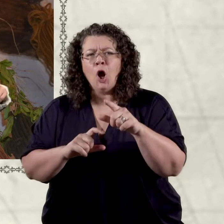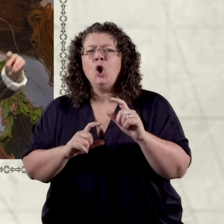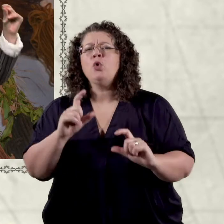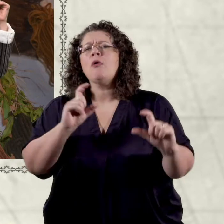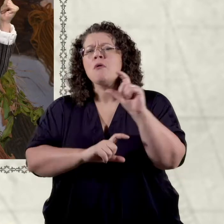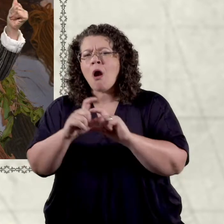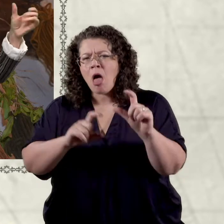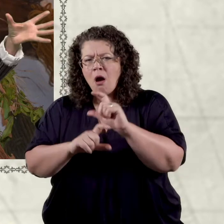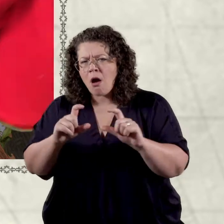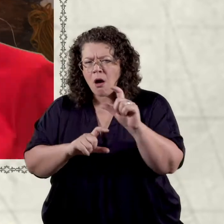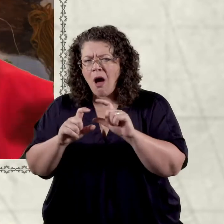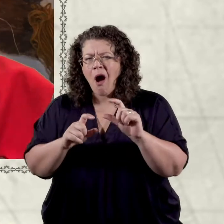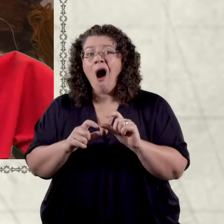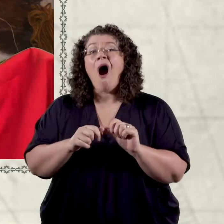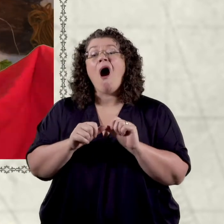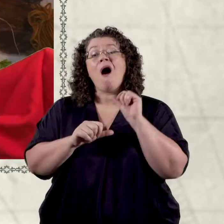colour, like this,